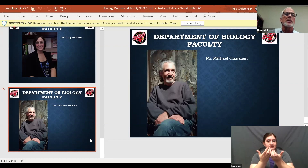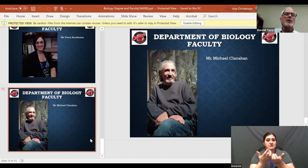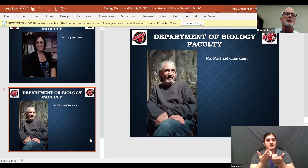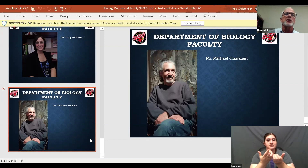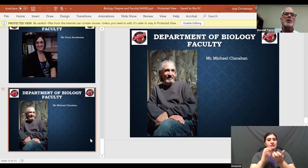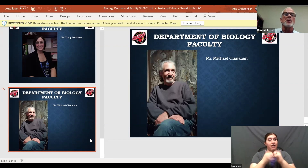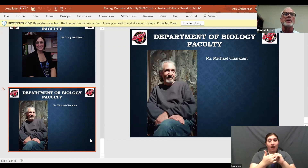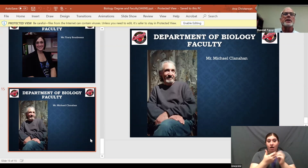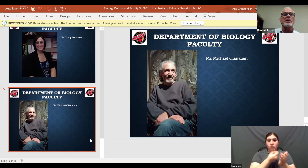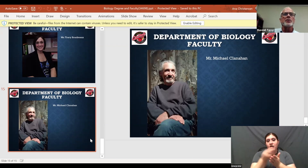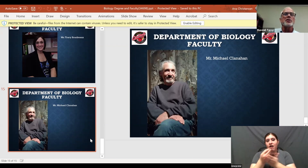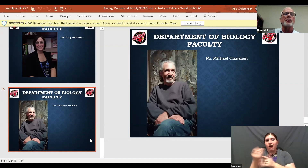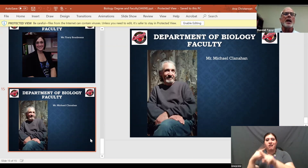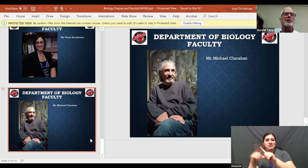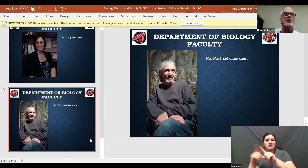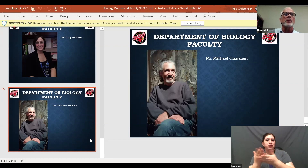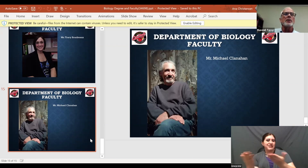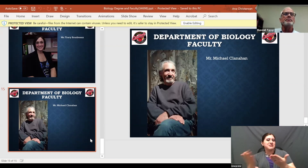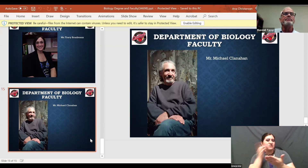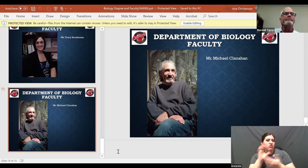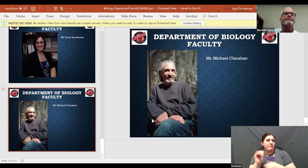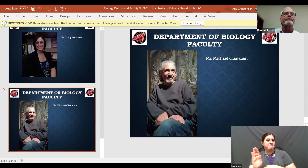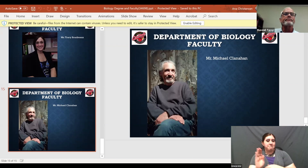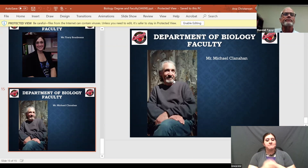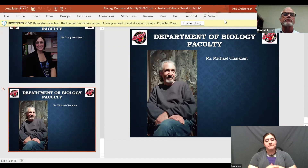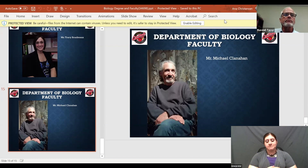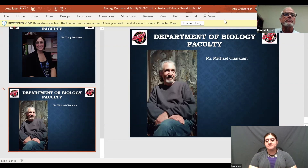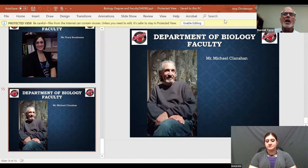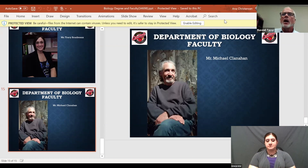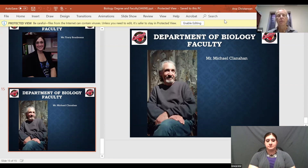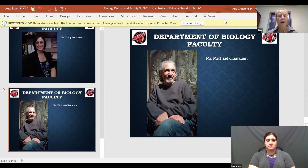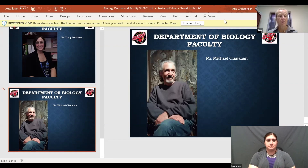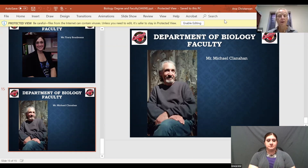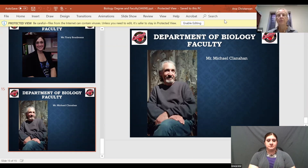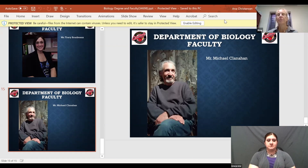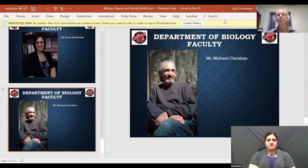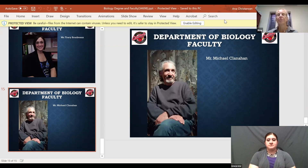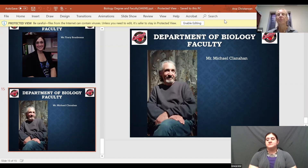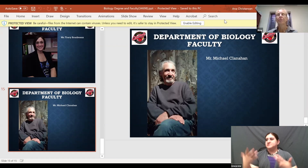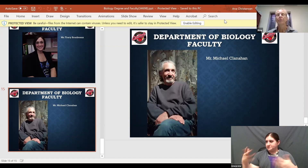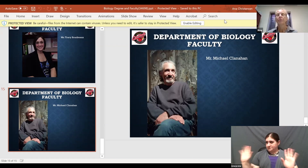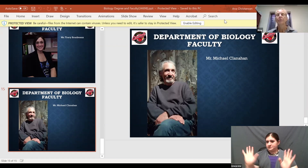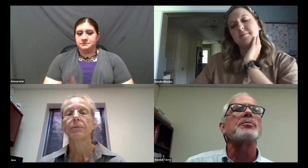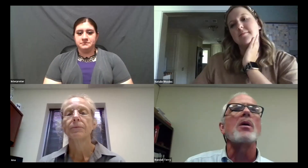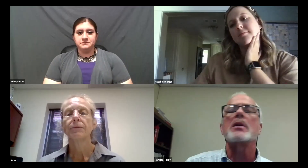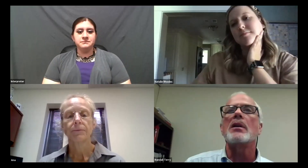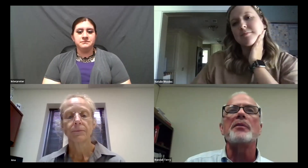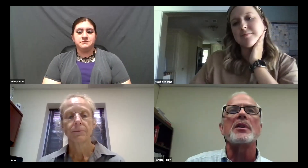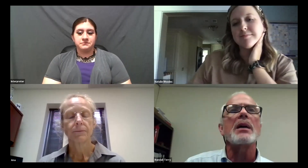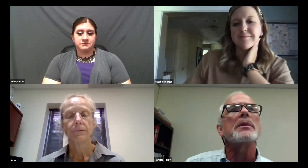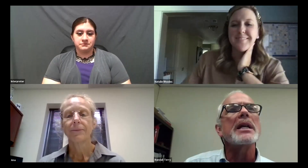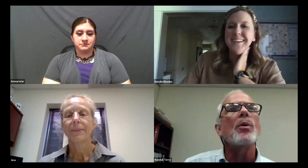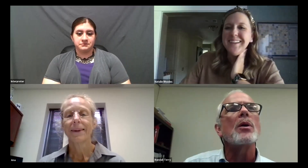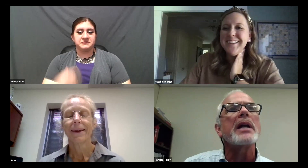securing expendable materials and supplies as well. Okay, that's it. I think I've spoken